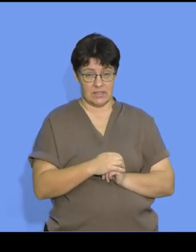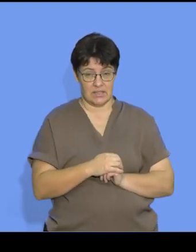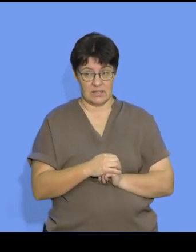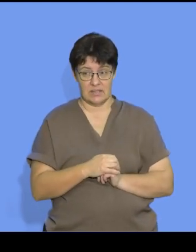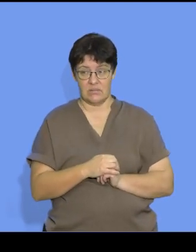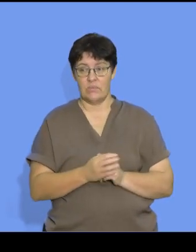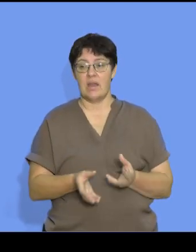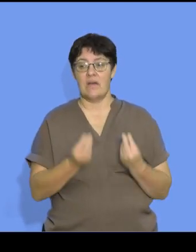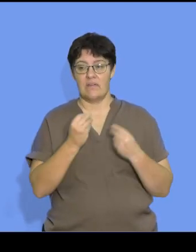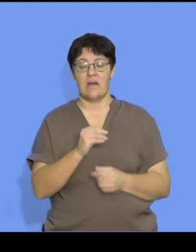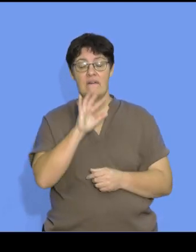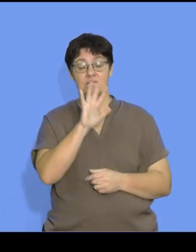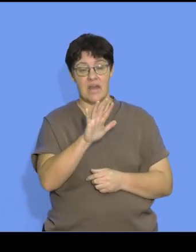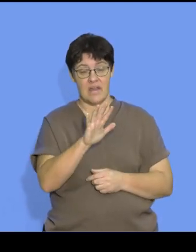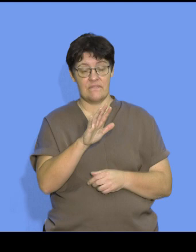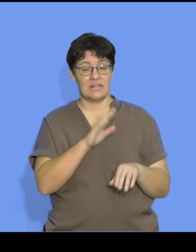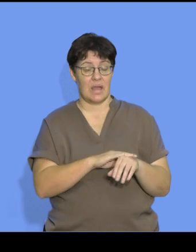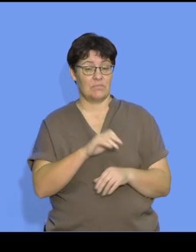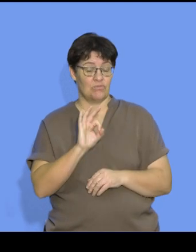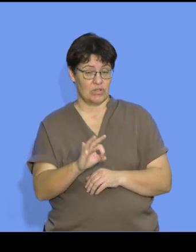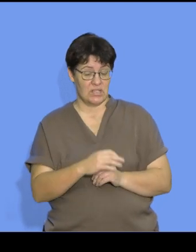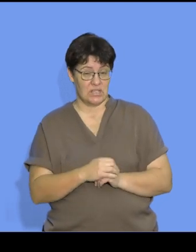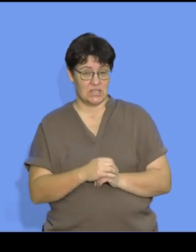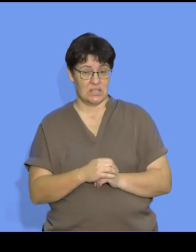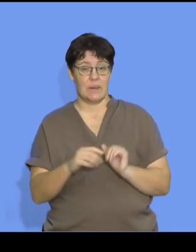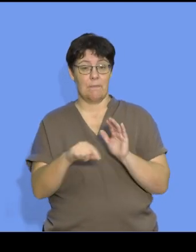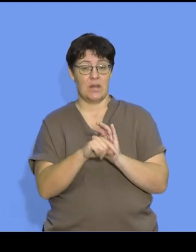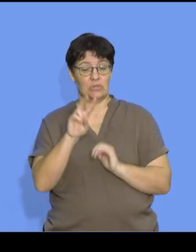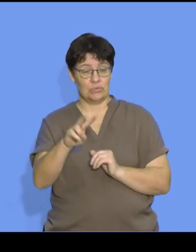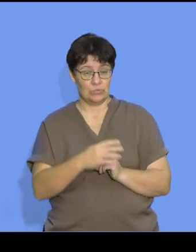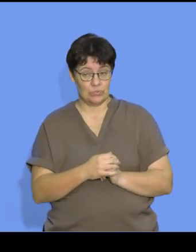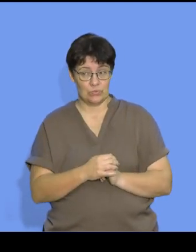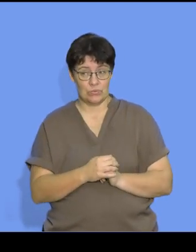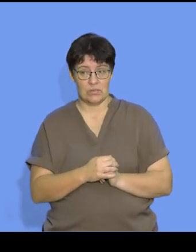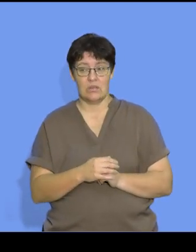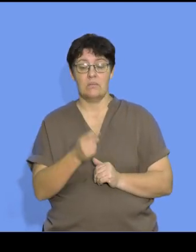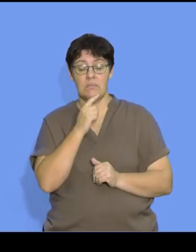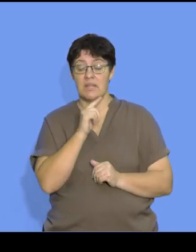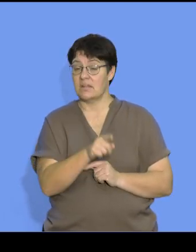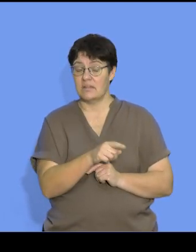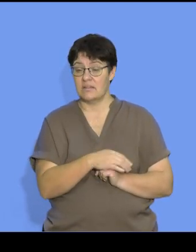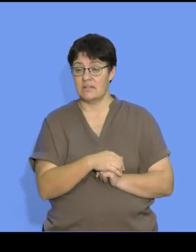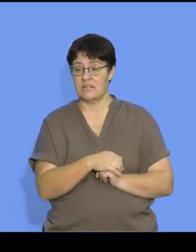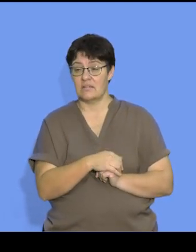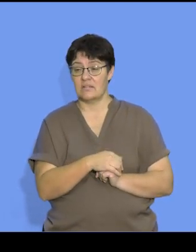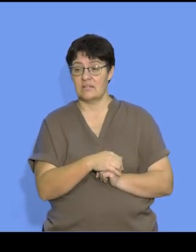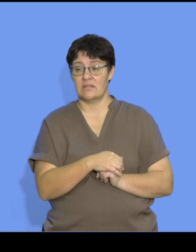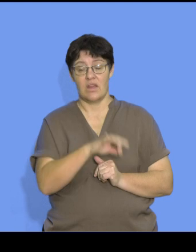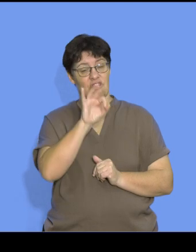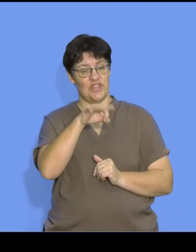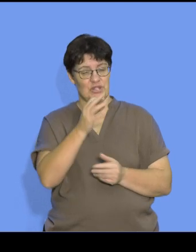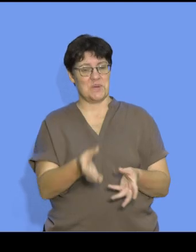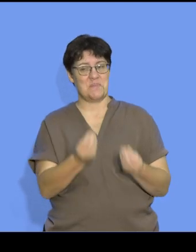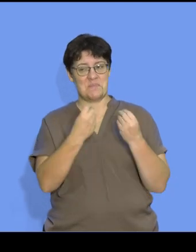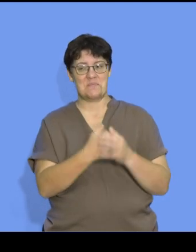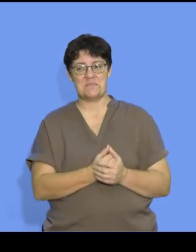we had 5 times 3 minus 2, which gives me 13.